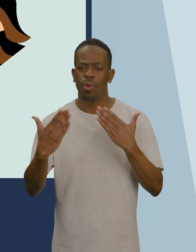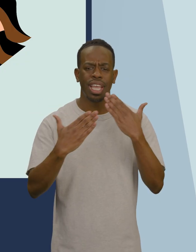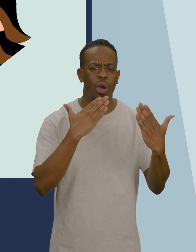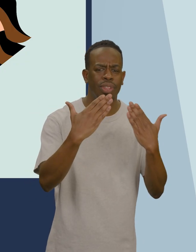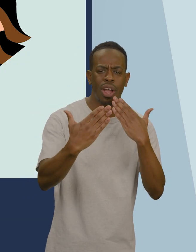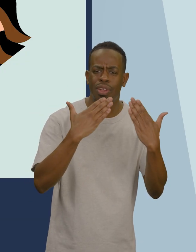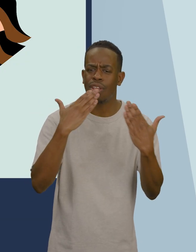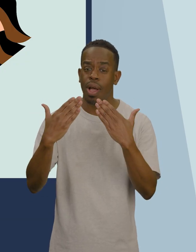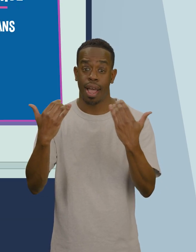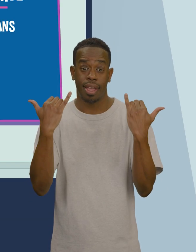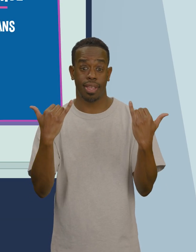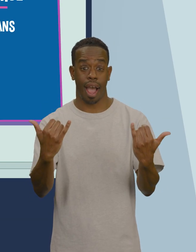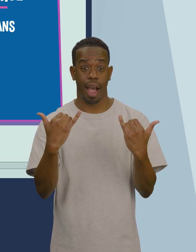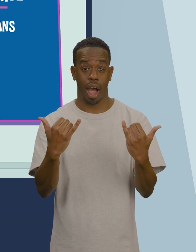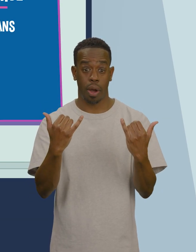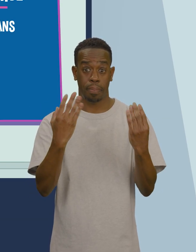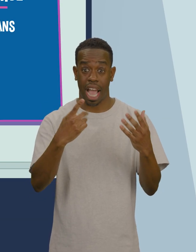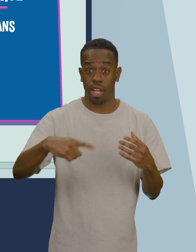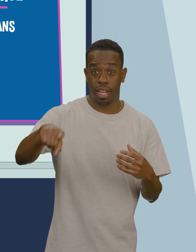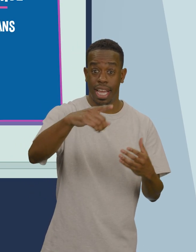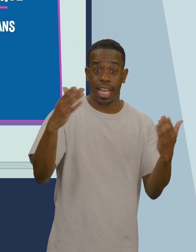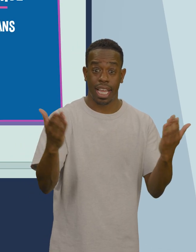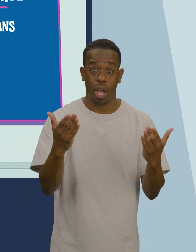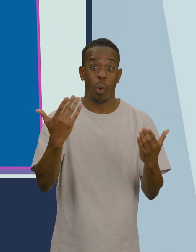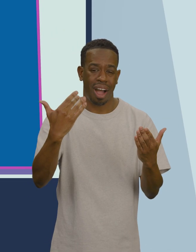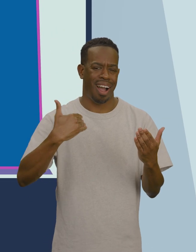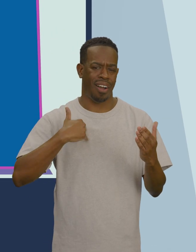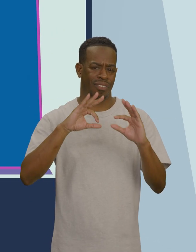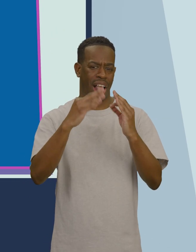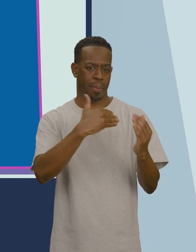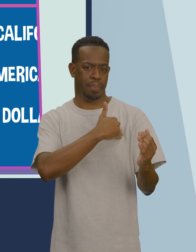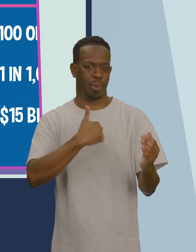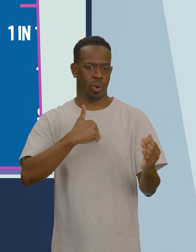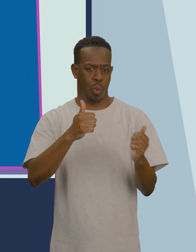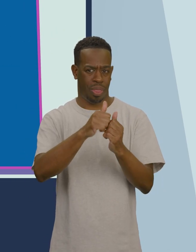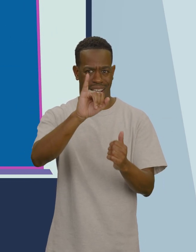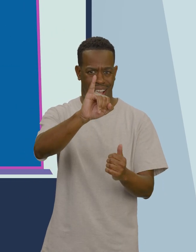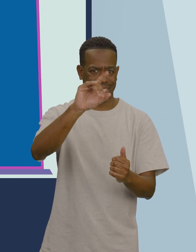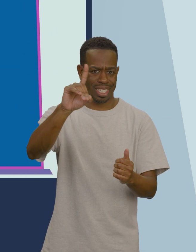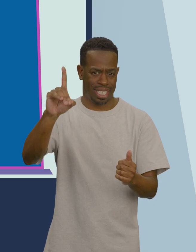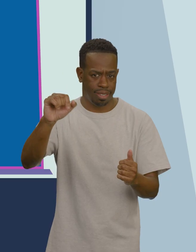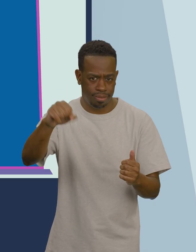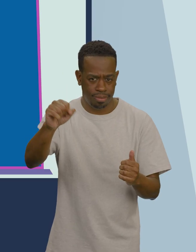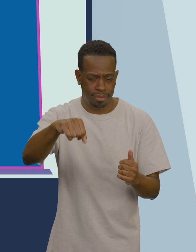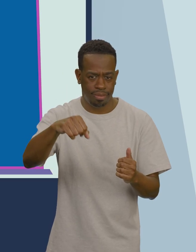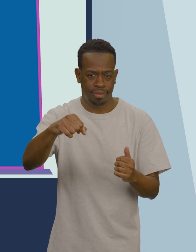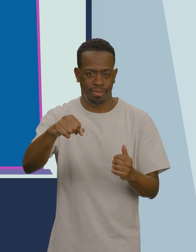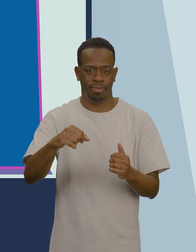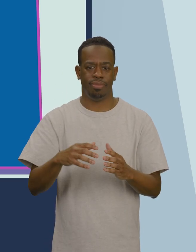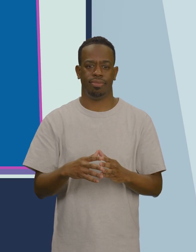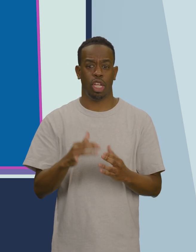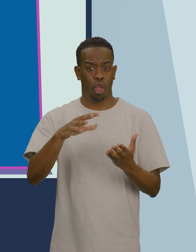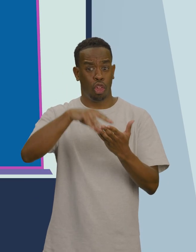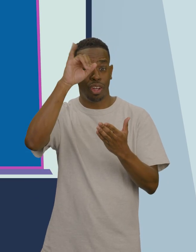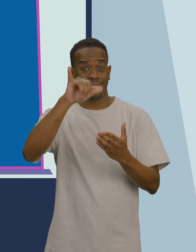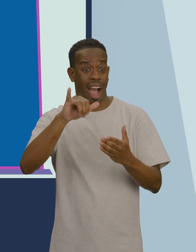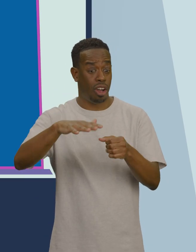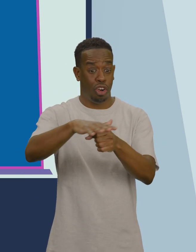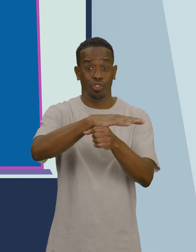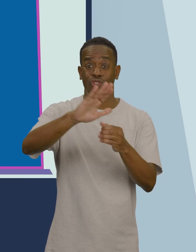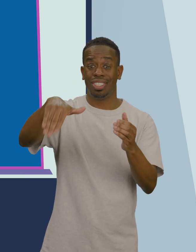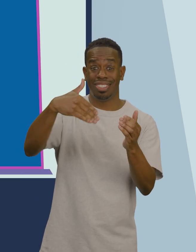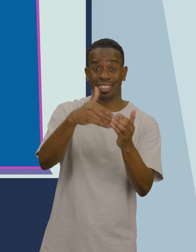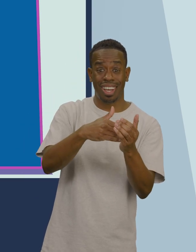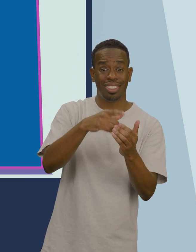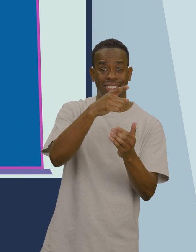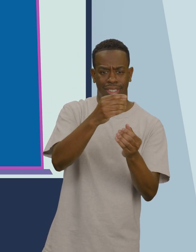Thank you very much. Now, many of you are here today because you or a family member may have an intellectual or developmental disability and have learned that our system of